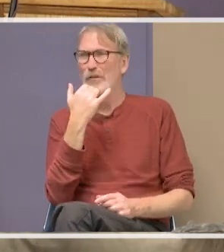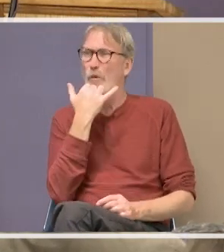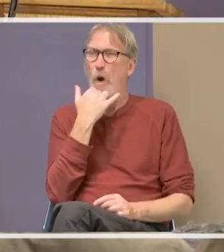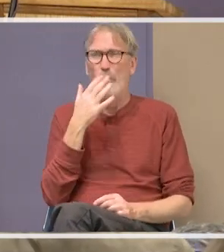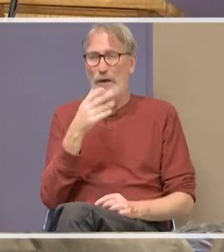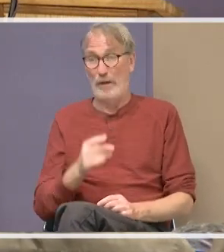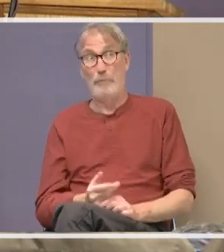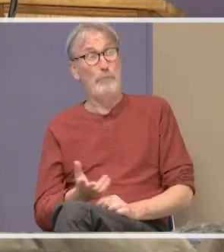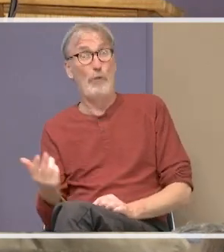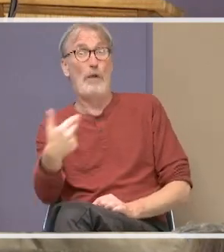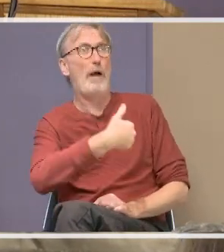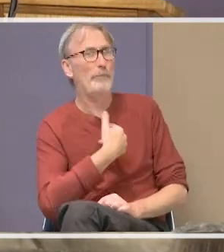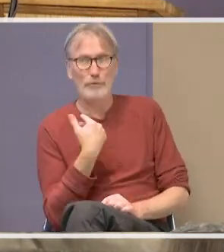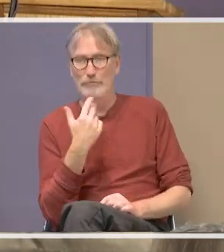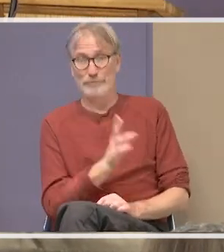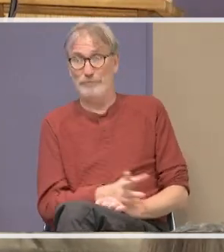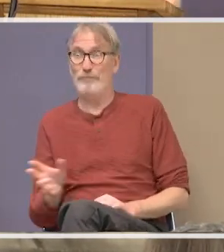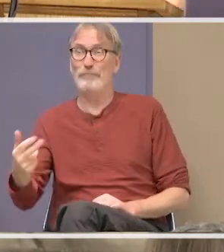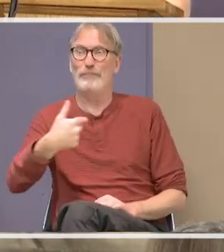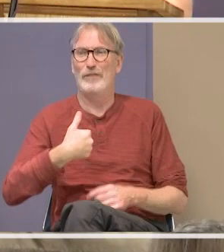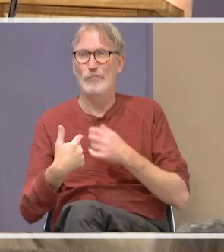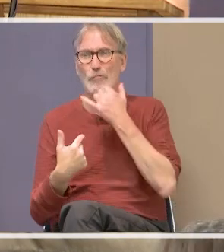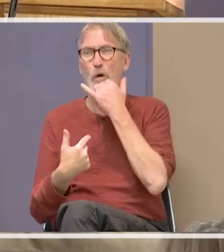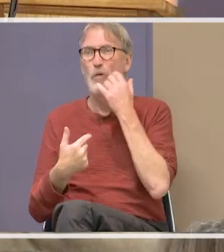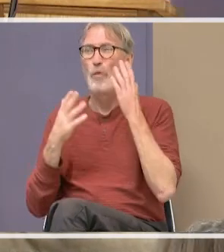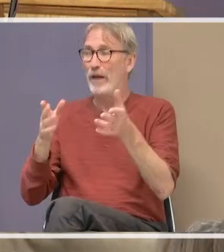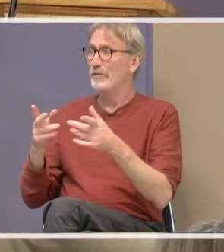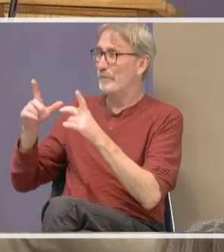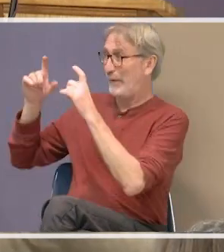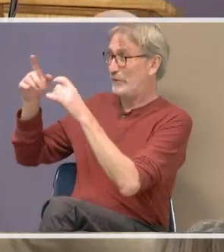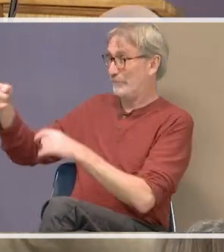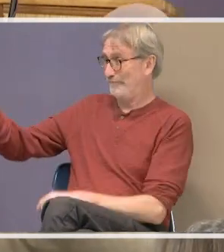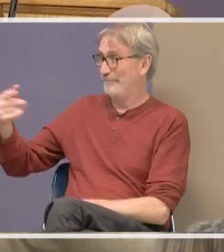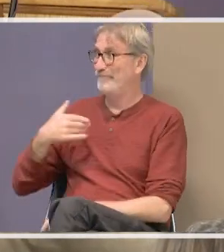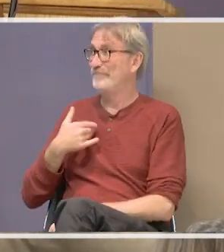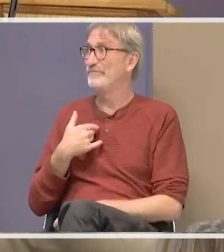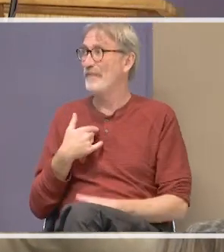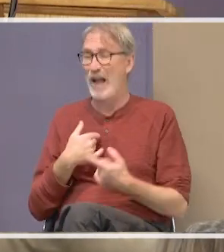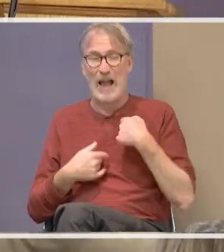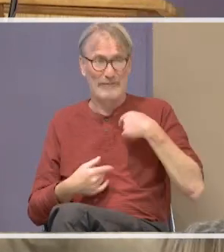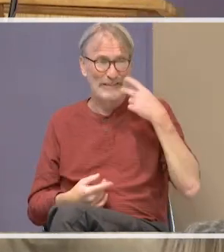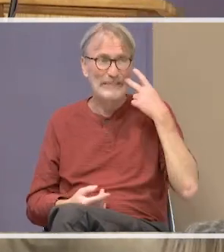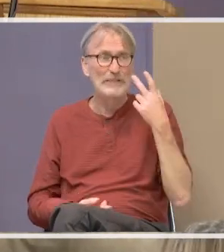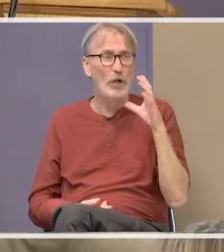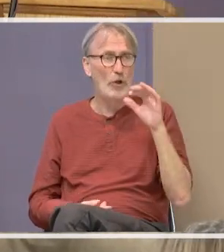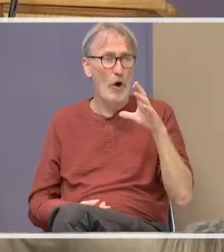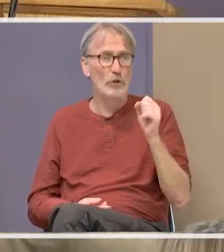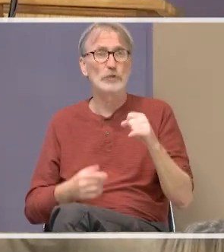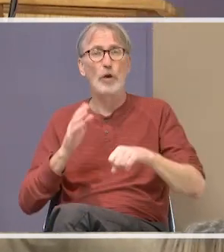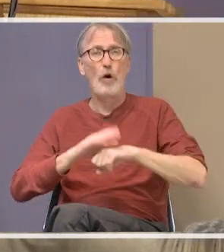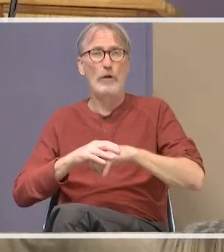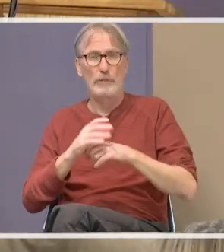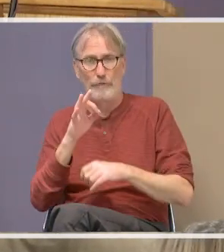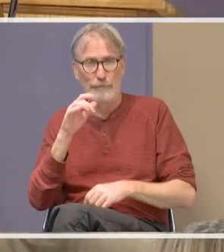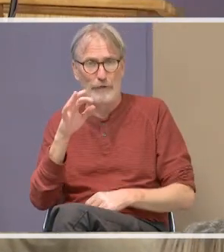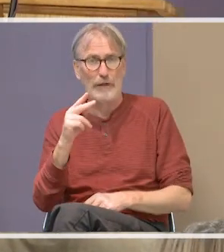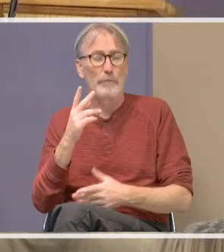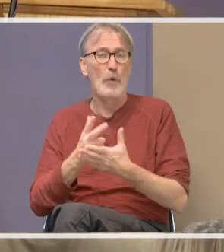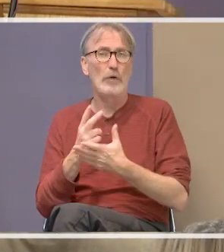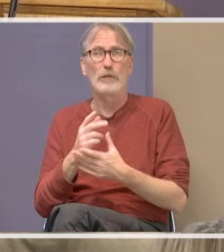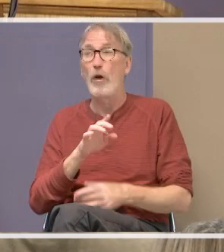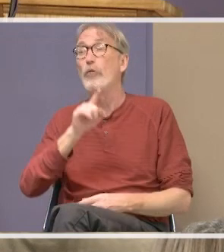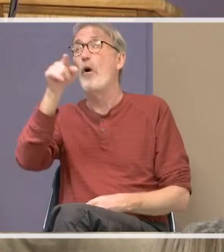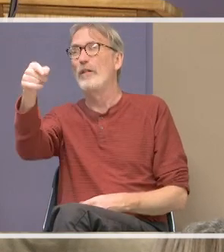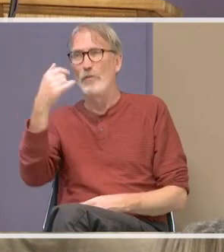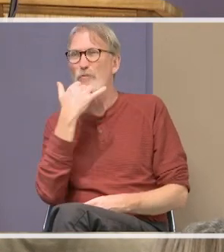into traffic in the wrong direction. There's a picture of that here. I've seen cars park on Frick Park across the way